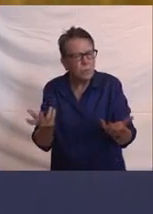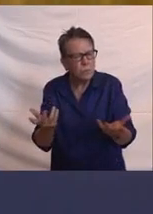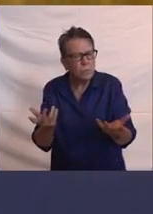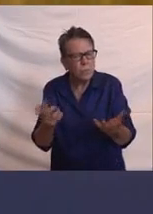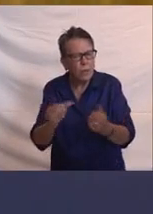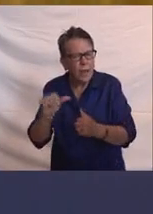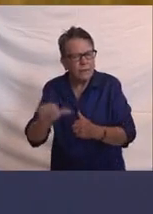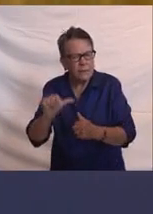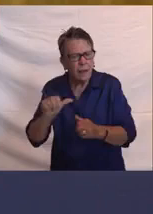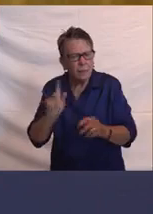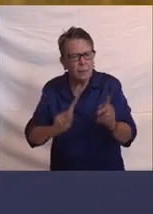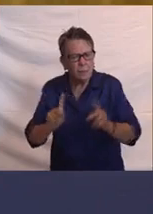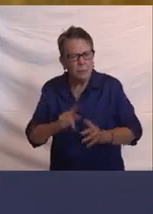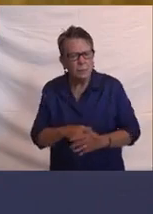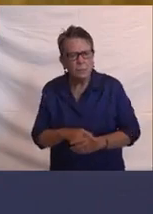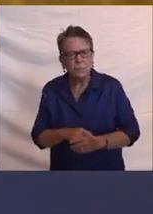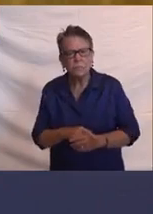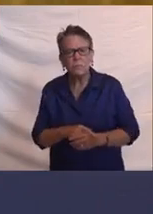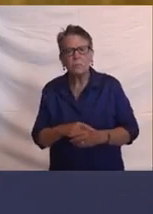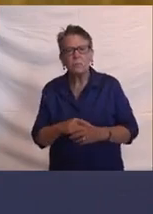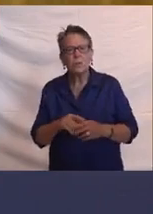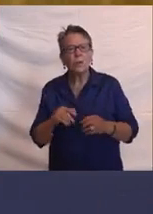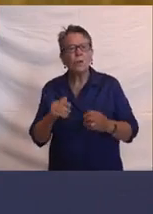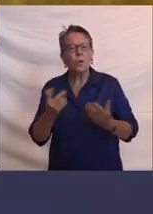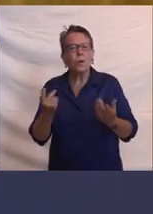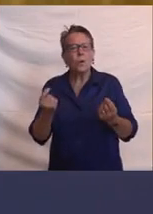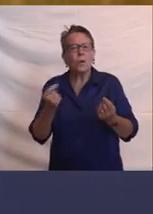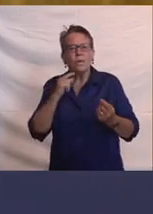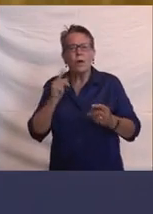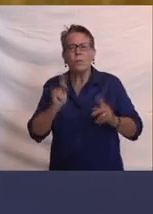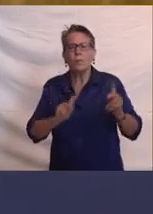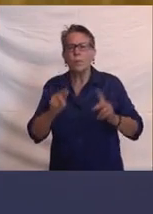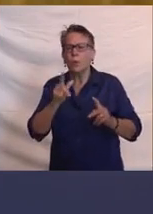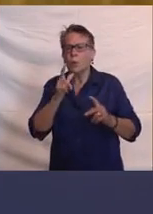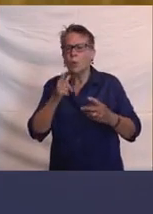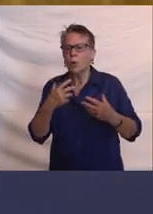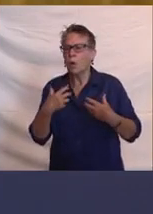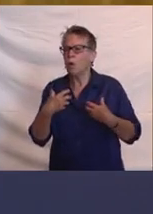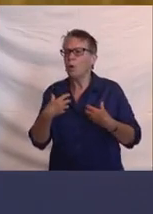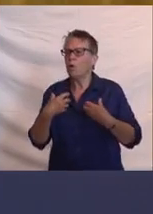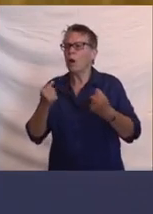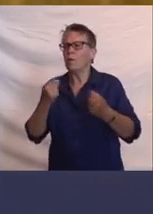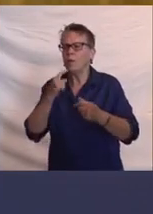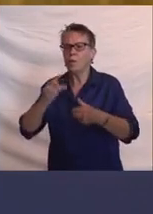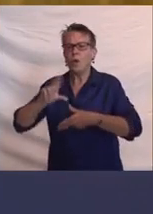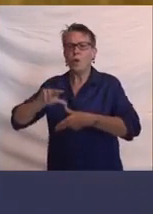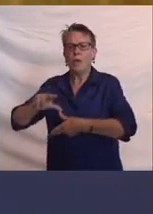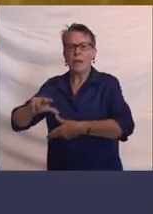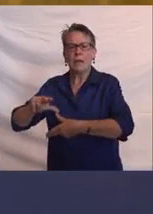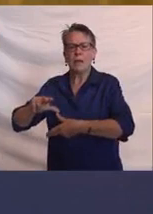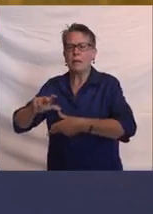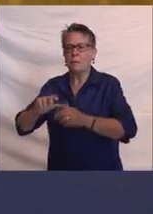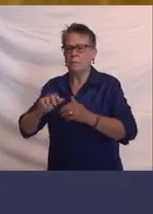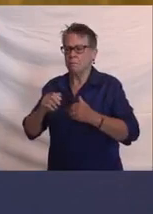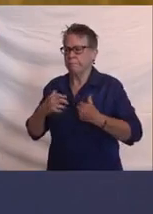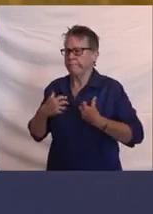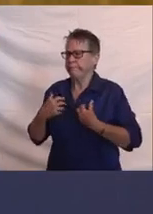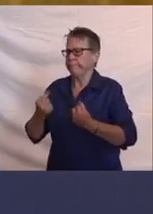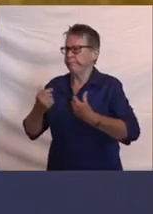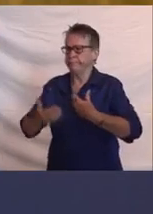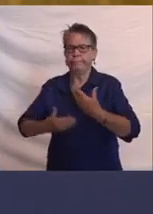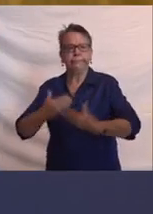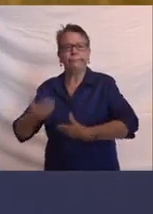So the first one we answered, COVID kids, as I recall, 24 pediatric cases right now, Judy? Does that sound right?